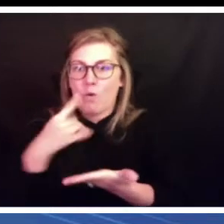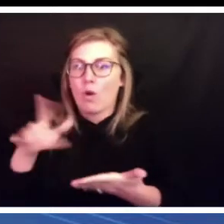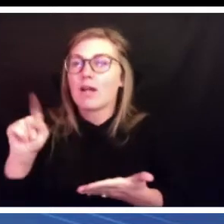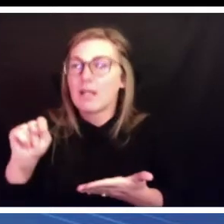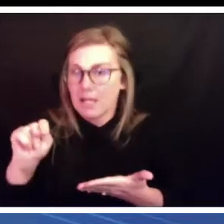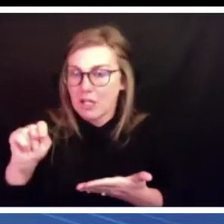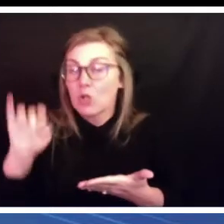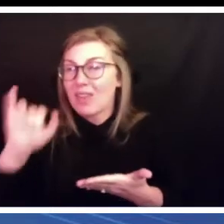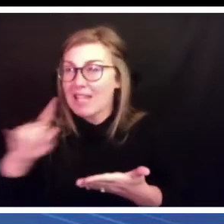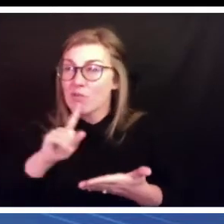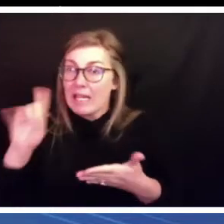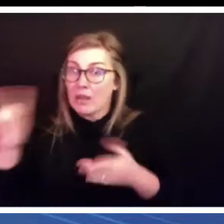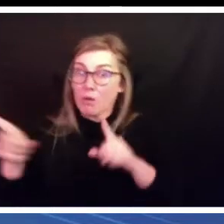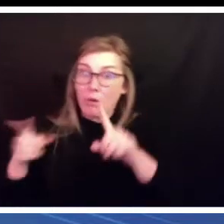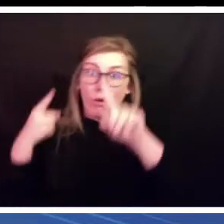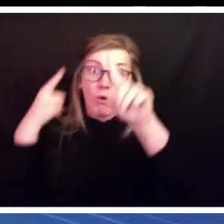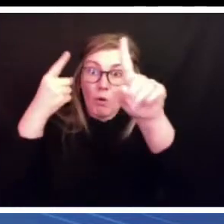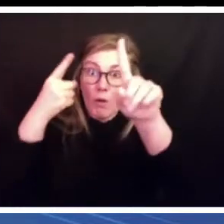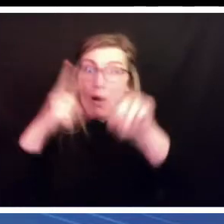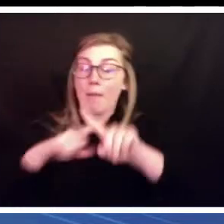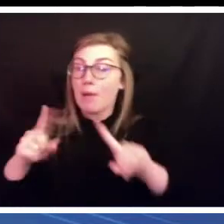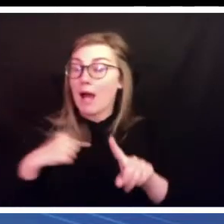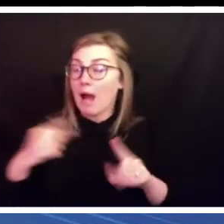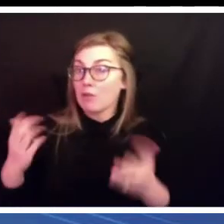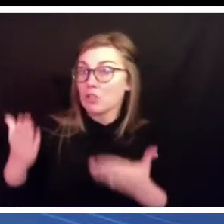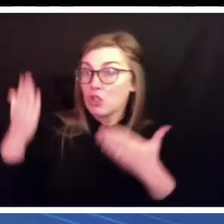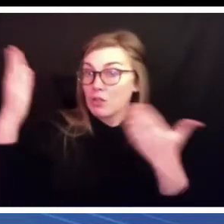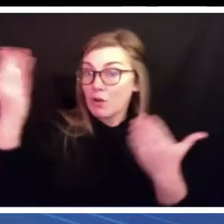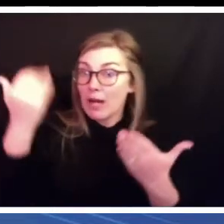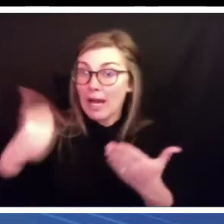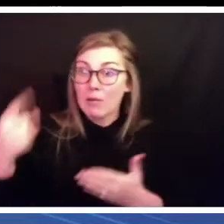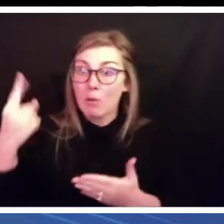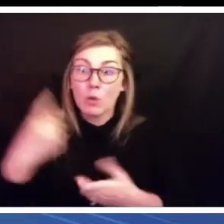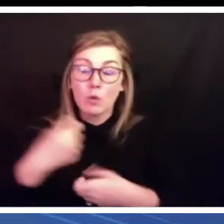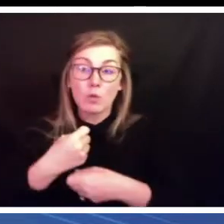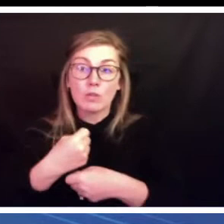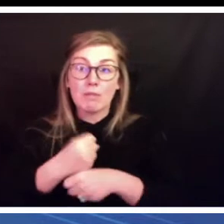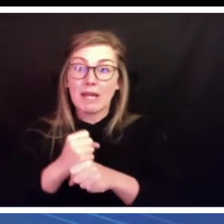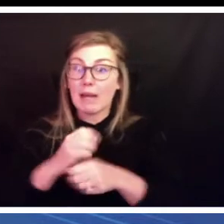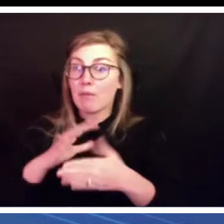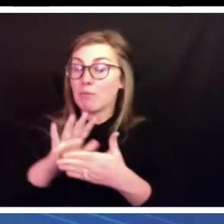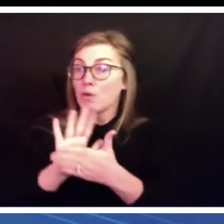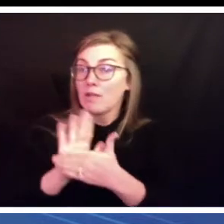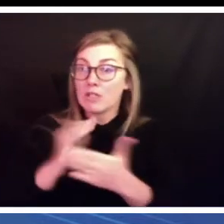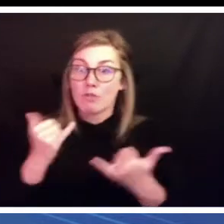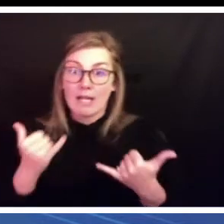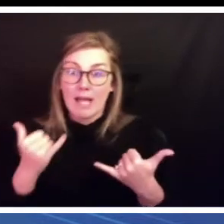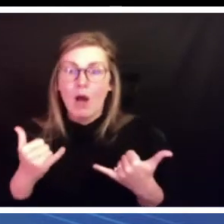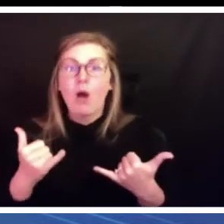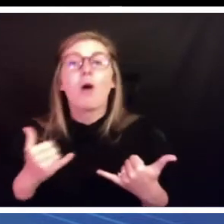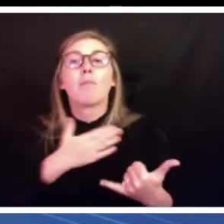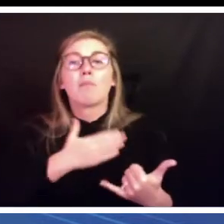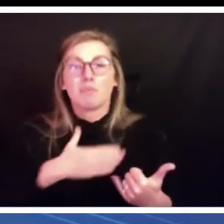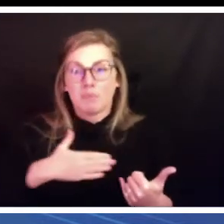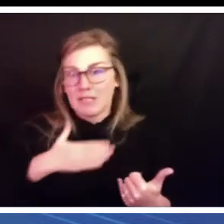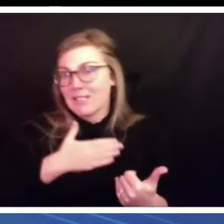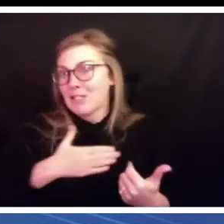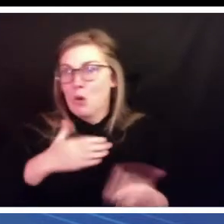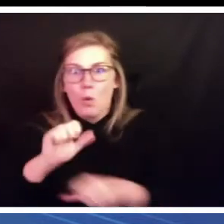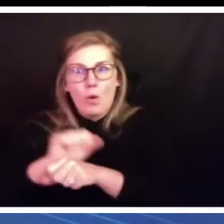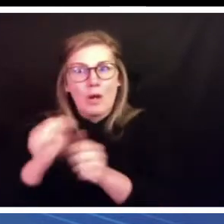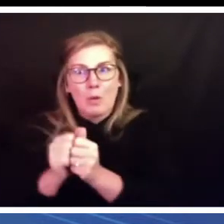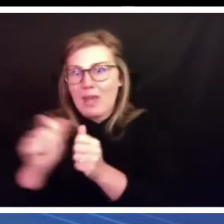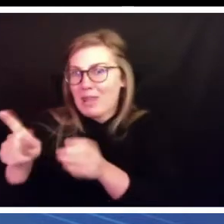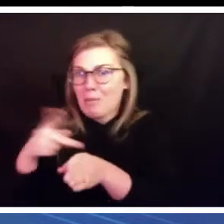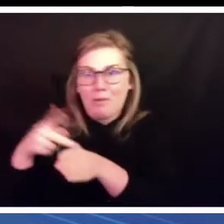for anyone who's creating content out there, certainly work with professionals. There's a reason why, um, you know, this is,